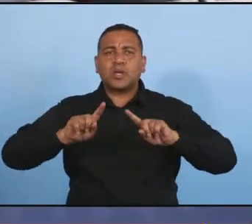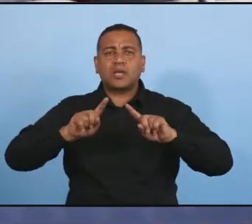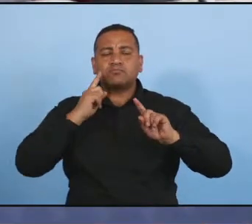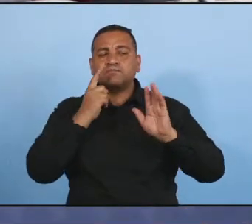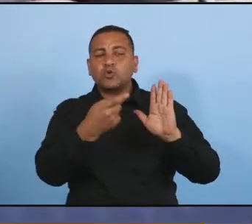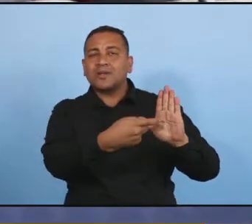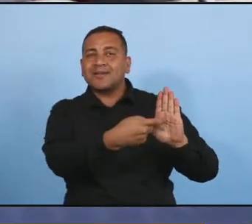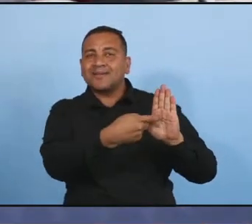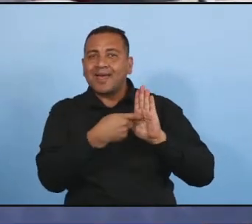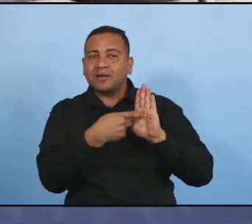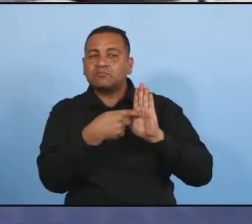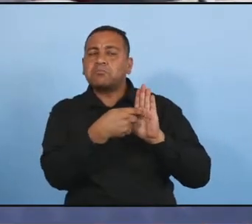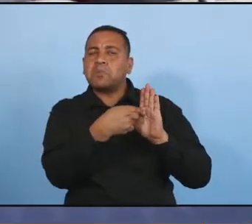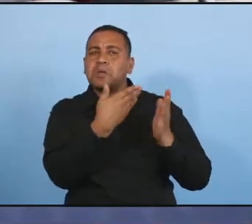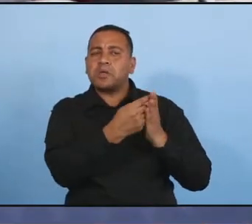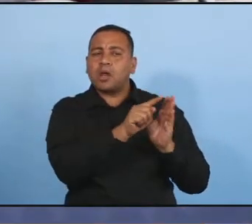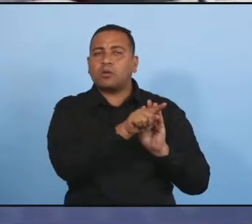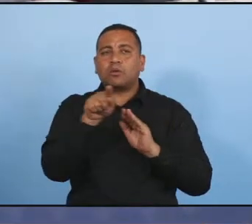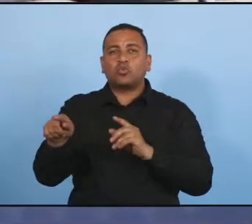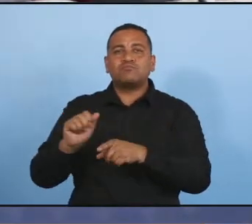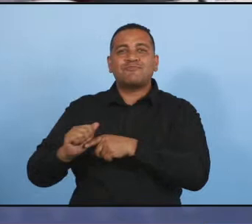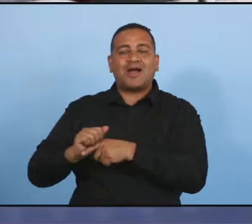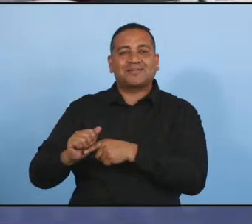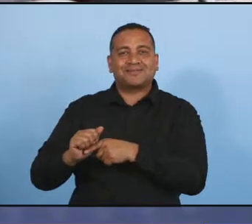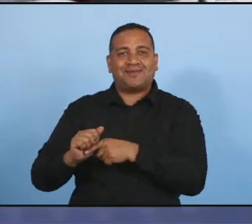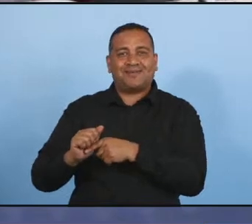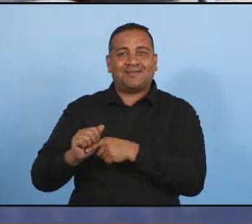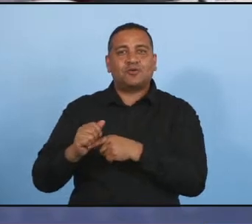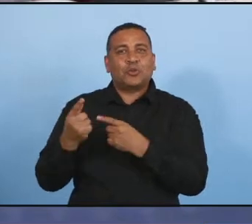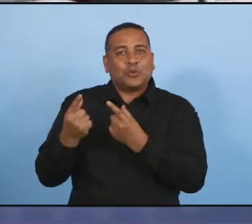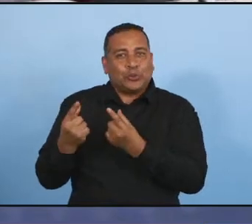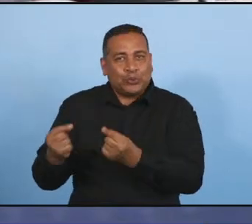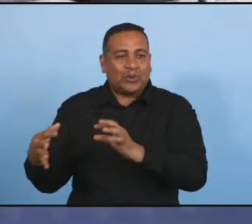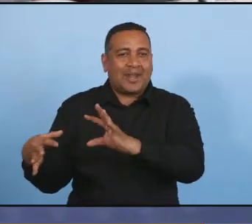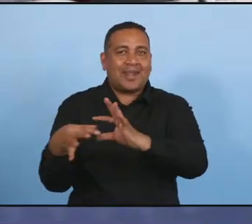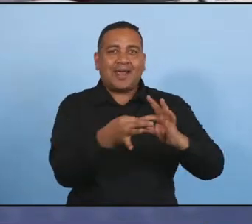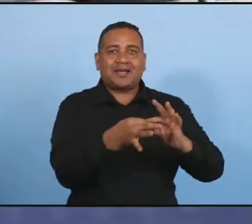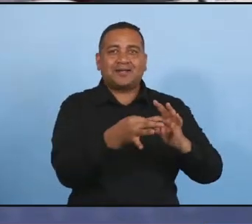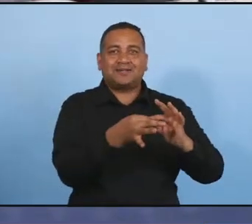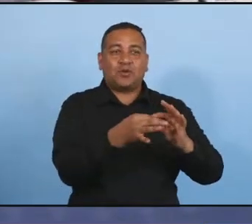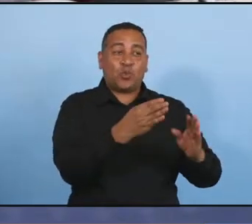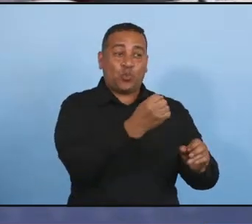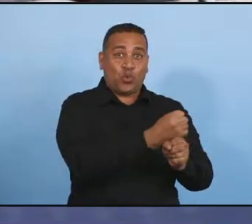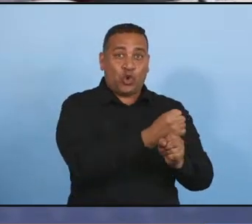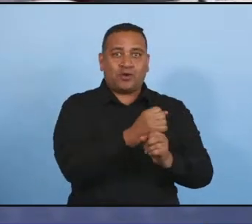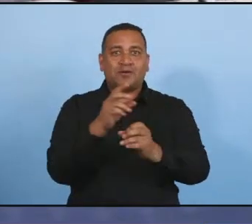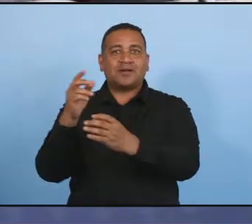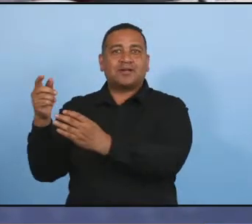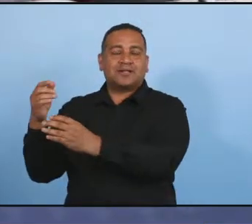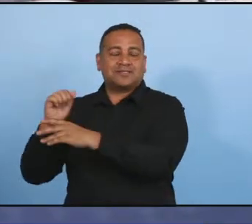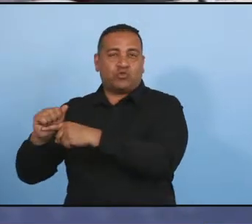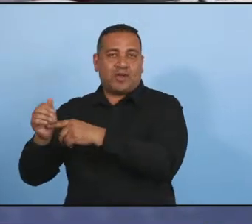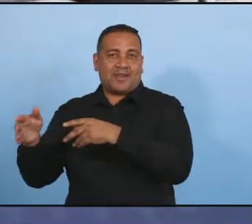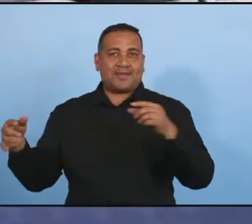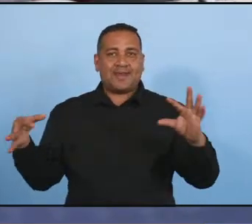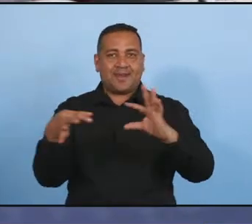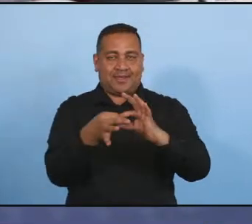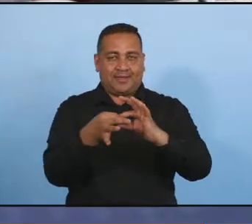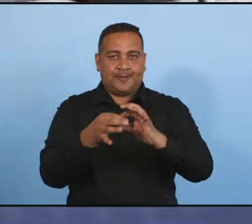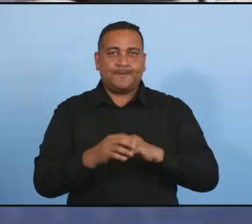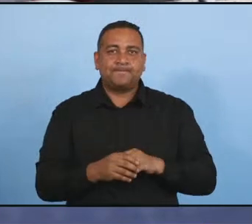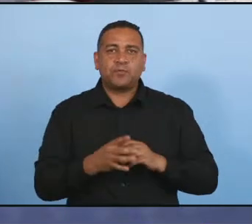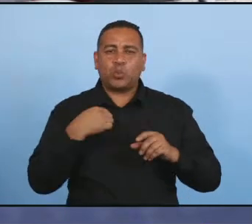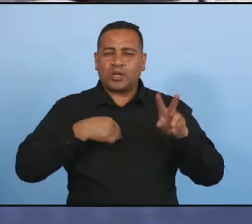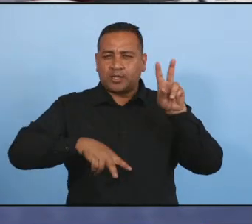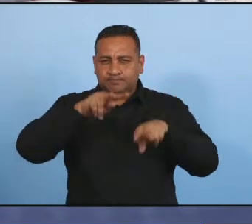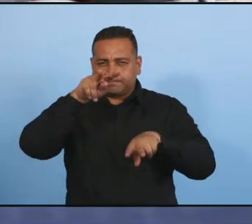the industry work that they've done. Okay. So it's an accelerated program. They get assessed for